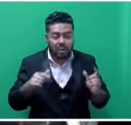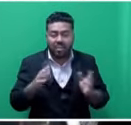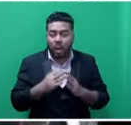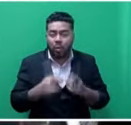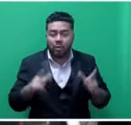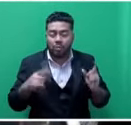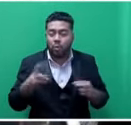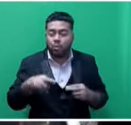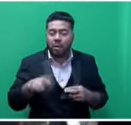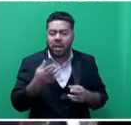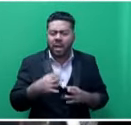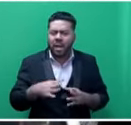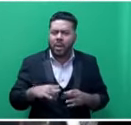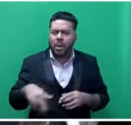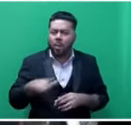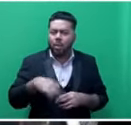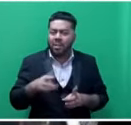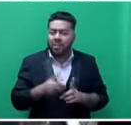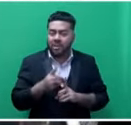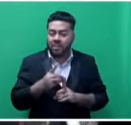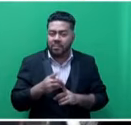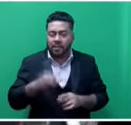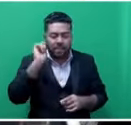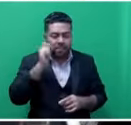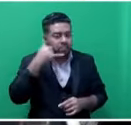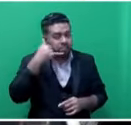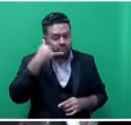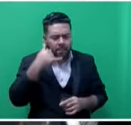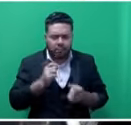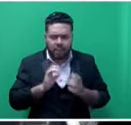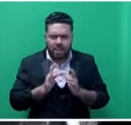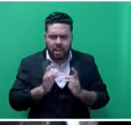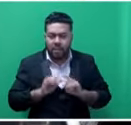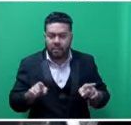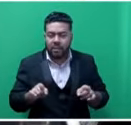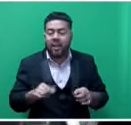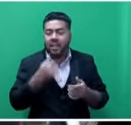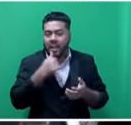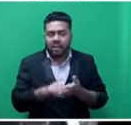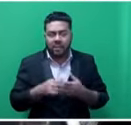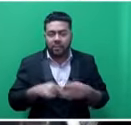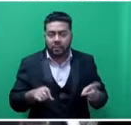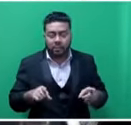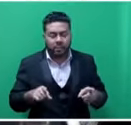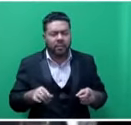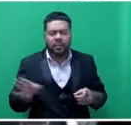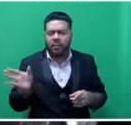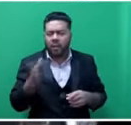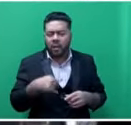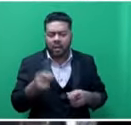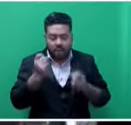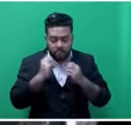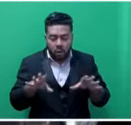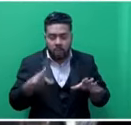councils, rural local authorities be notified by telephone, email, and letter by the Fijian Elections Office in order that they